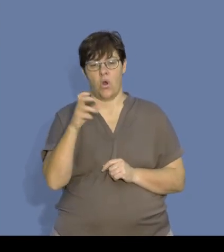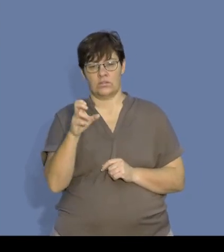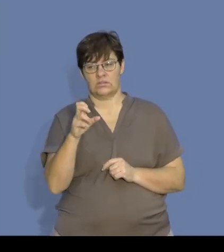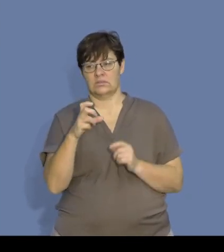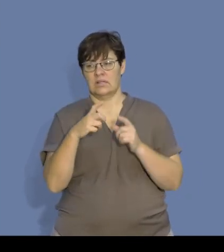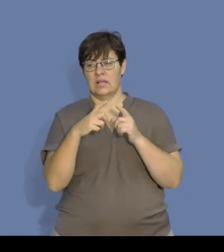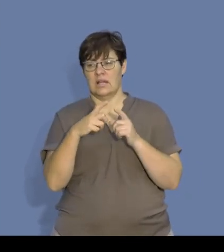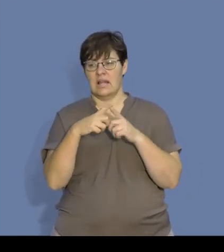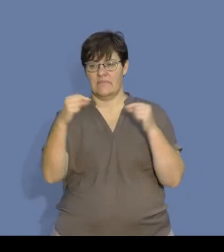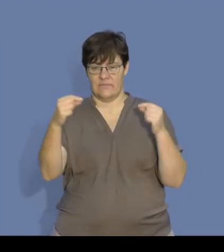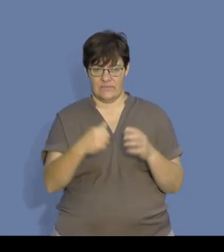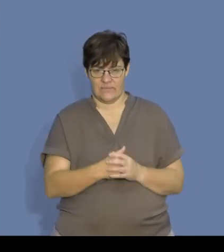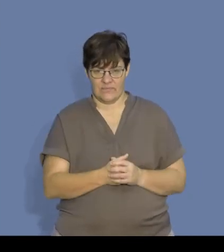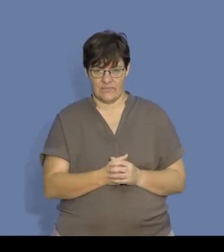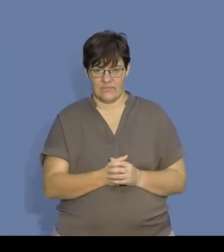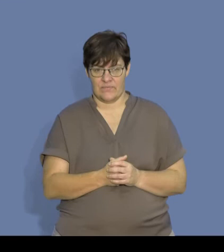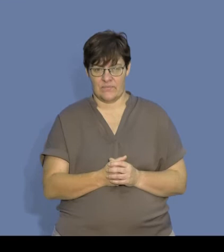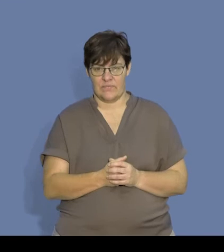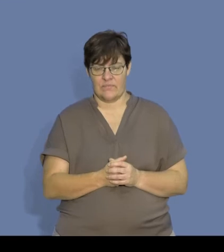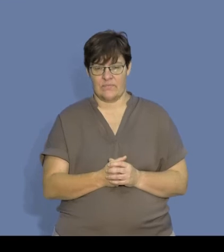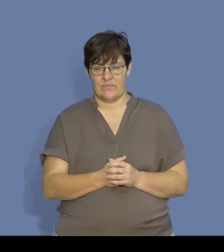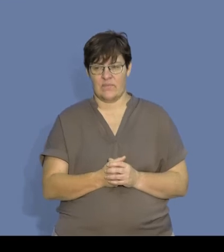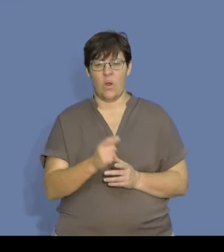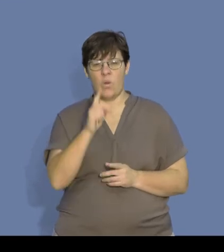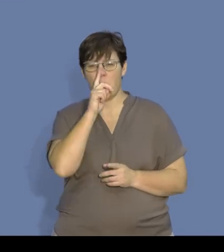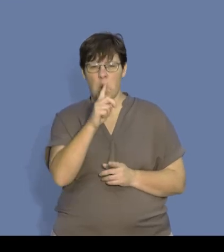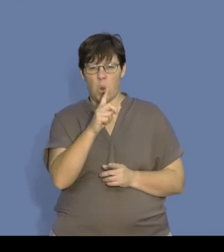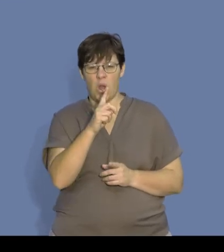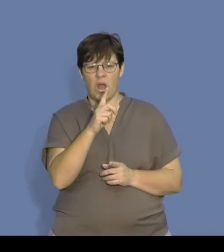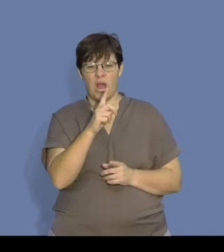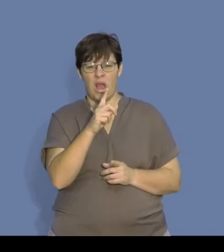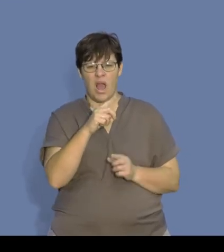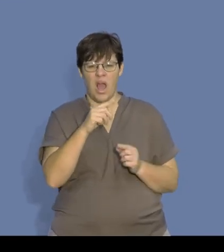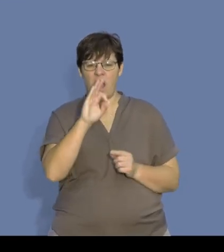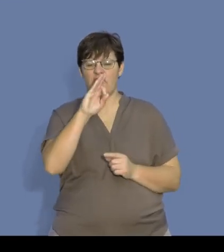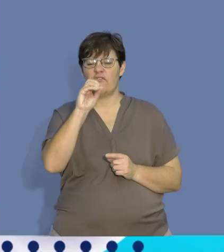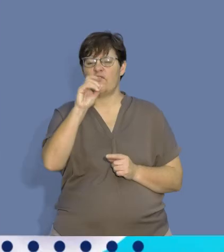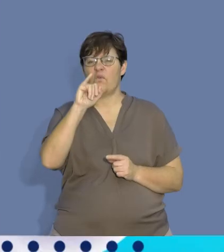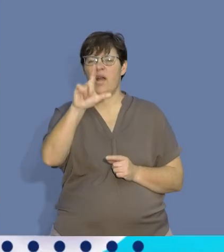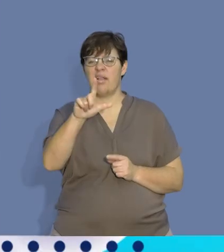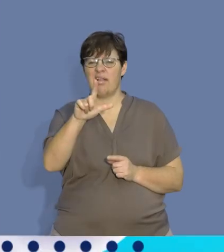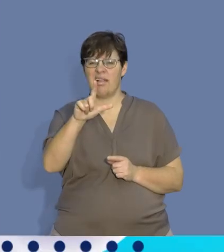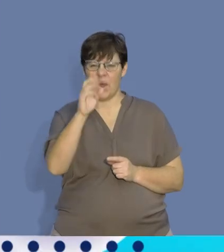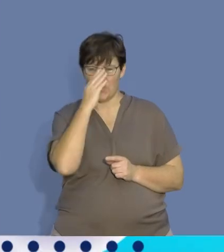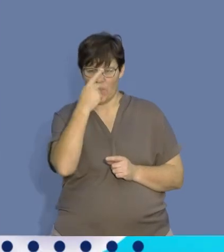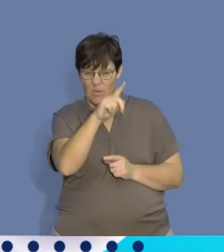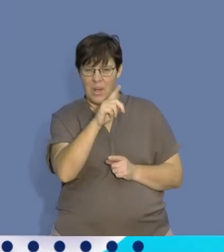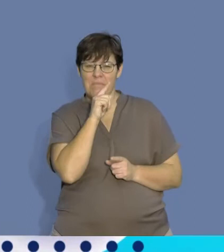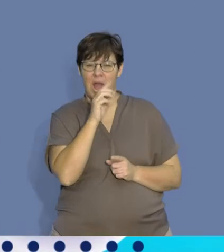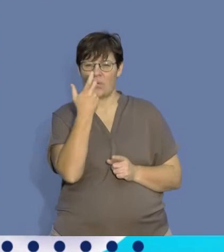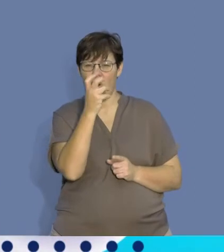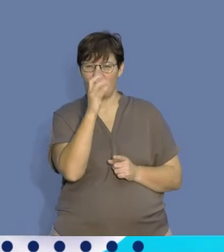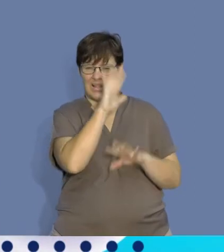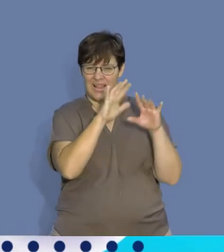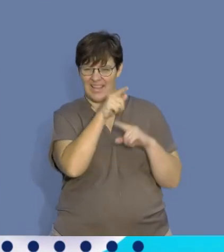this really is, it almost looks like tin foil, like aluminum foil we use in cooking, but it's gold, and